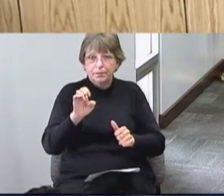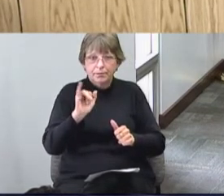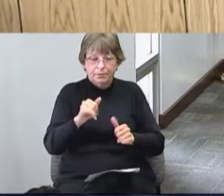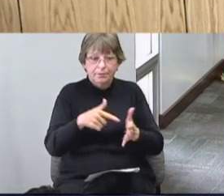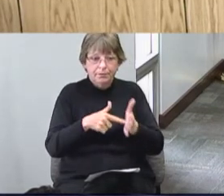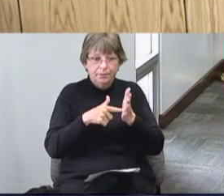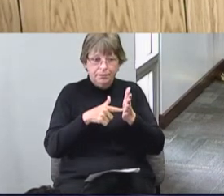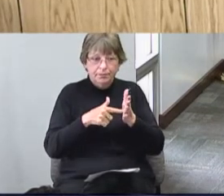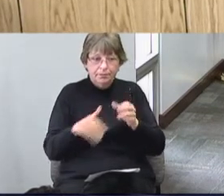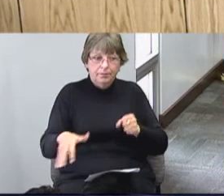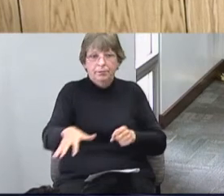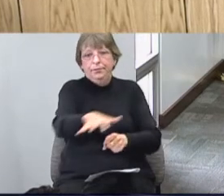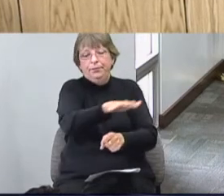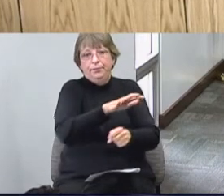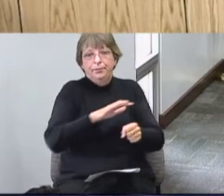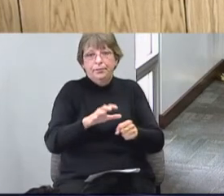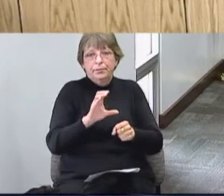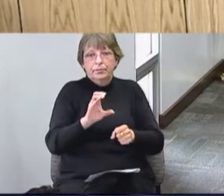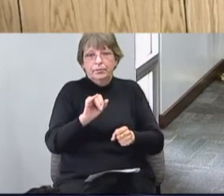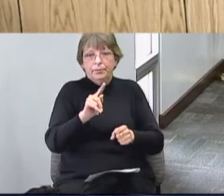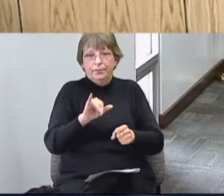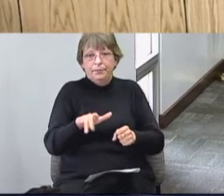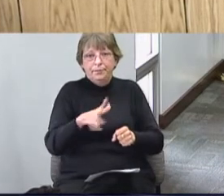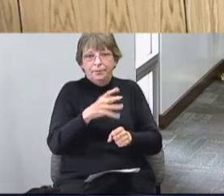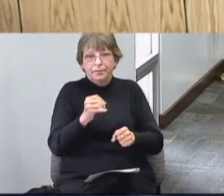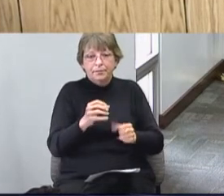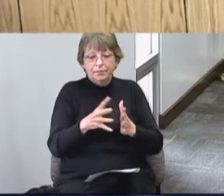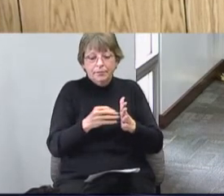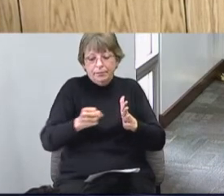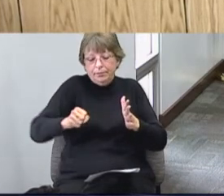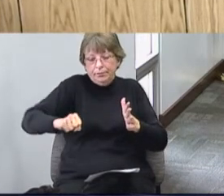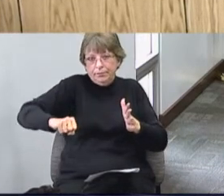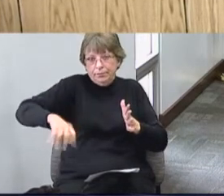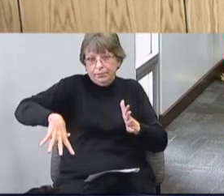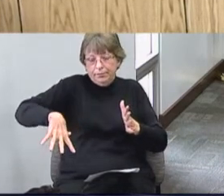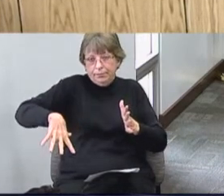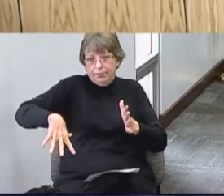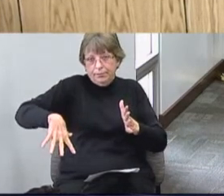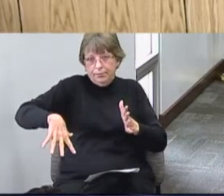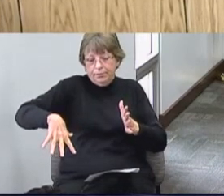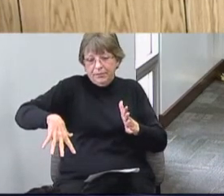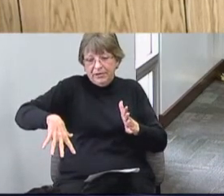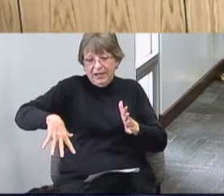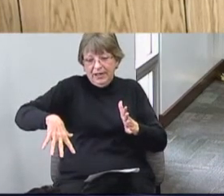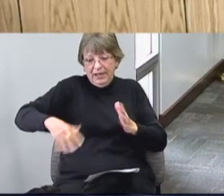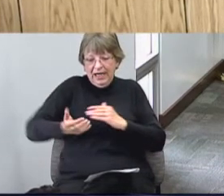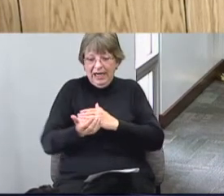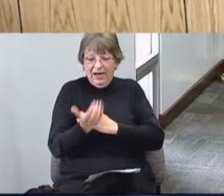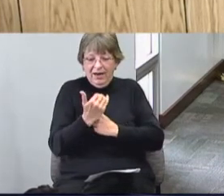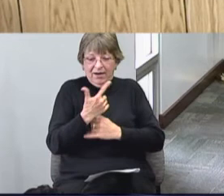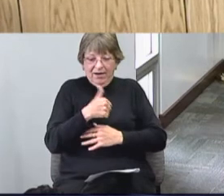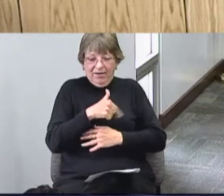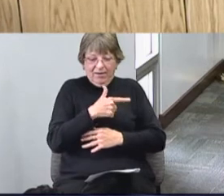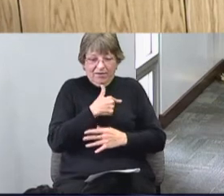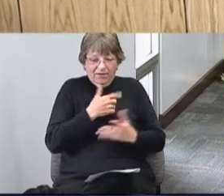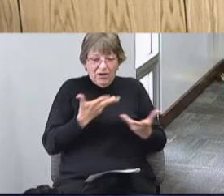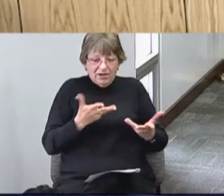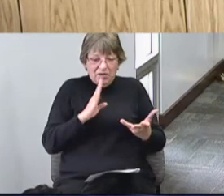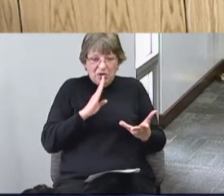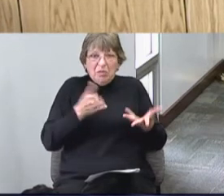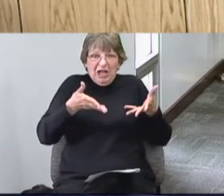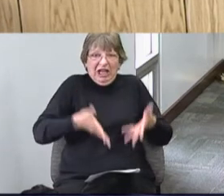citywide, and it removed and placed us in a position I'm upset being placed in,